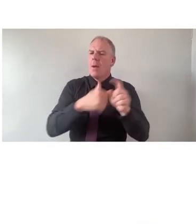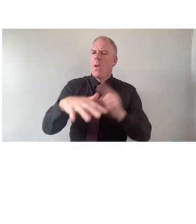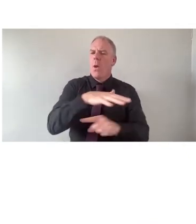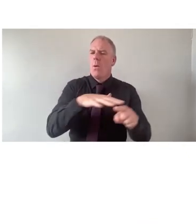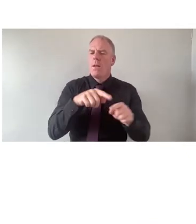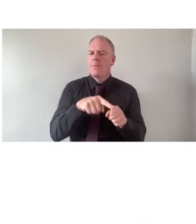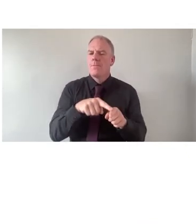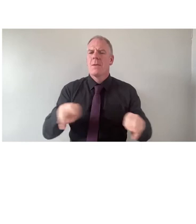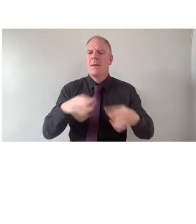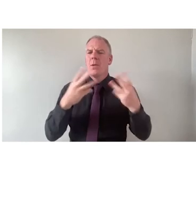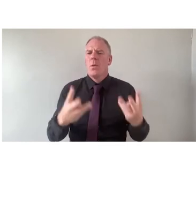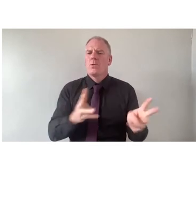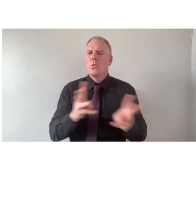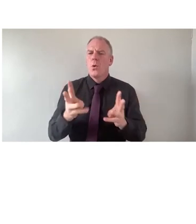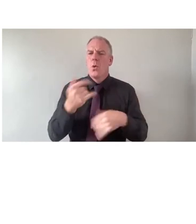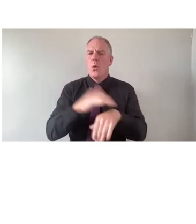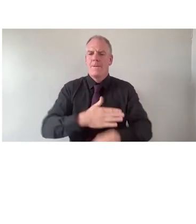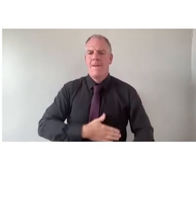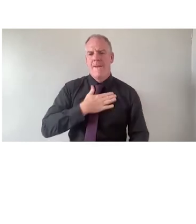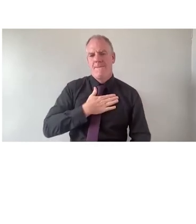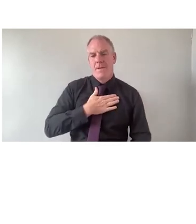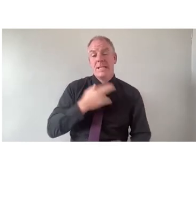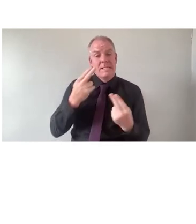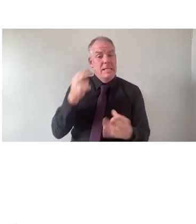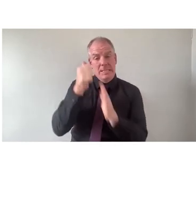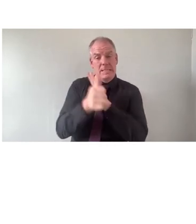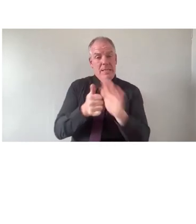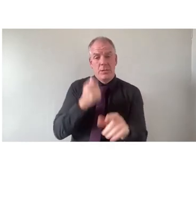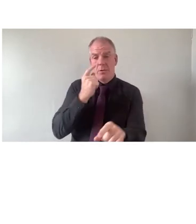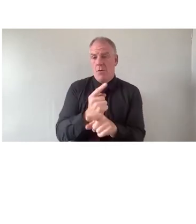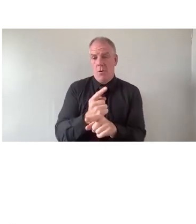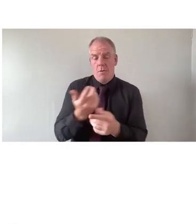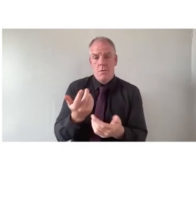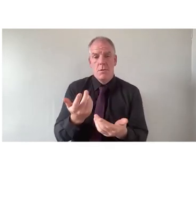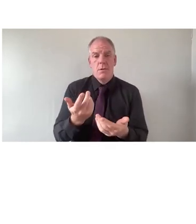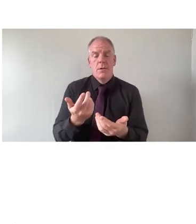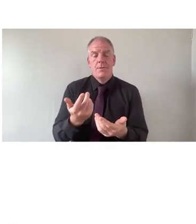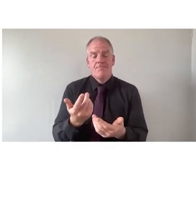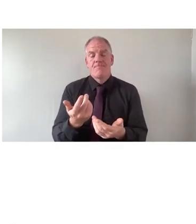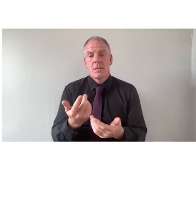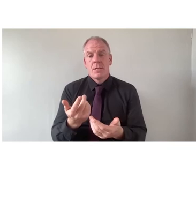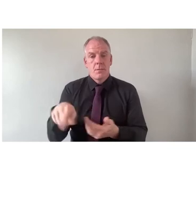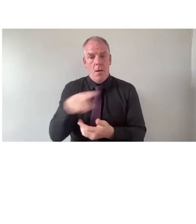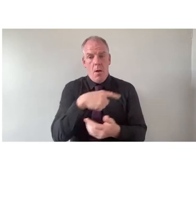jobs where they live. And they have to have the skills that are in demand. And so this is where, you know, all the great work that SOLIS is doing